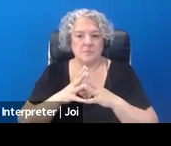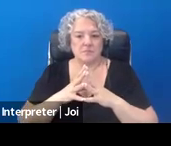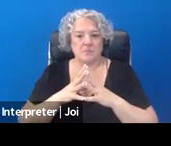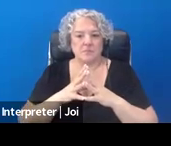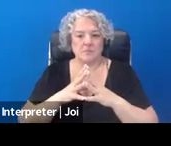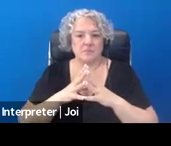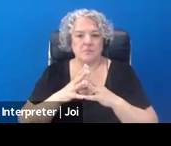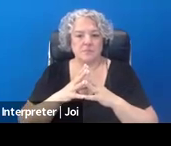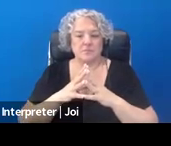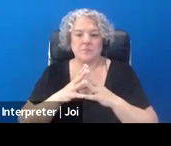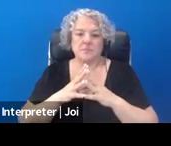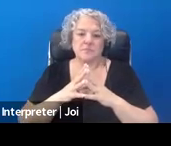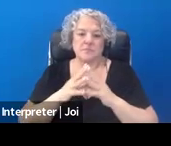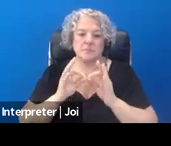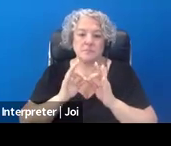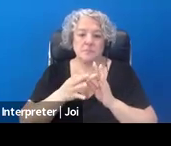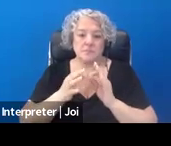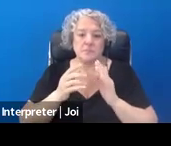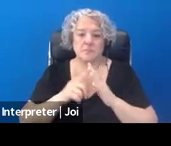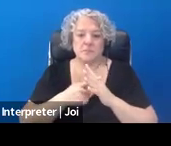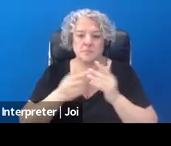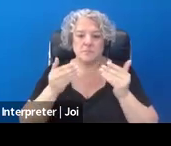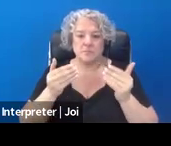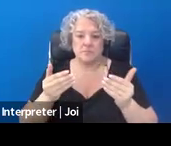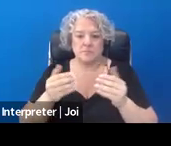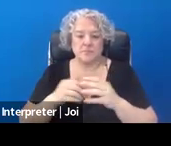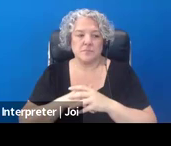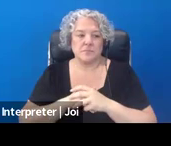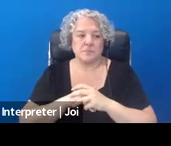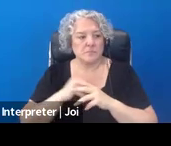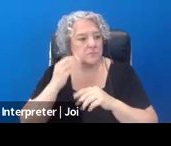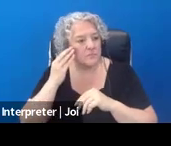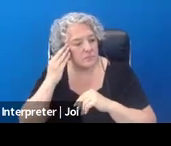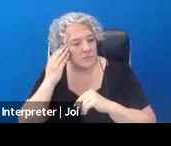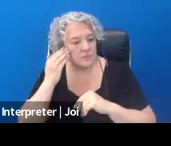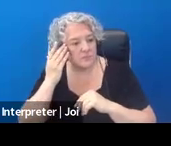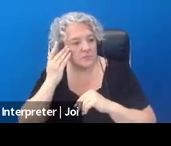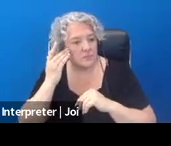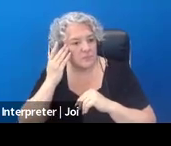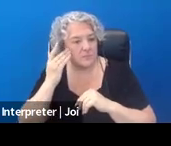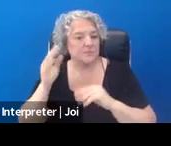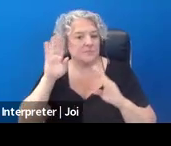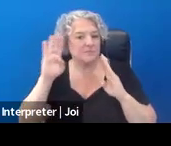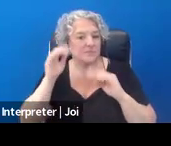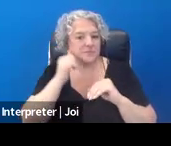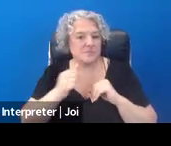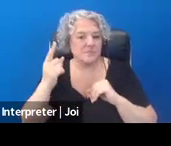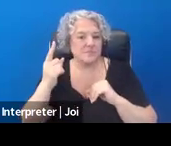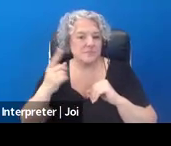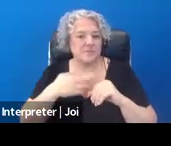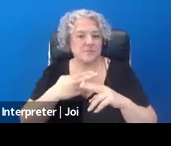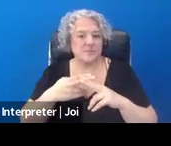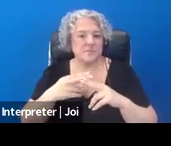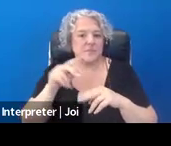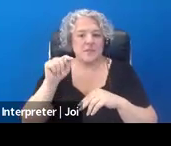Interpreters, please begin. Thank you so much. Muchas gracias. Hi, everybody. Good afternoon. My name